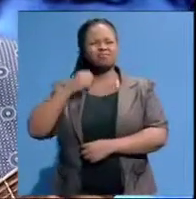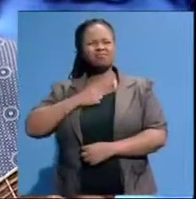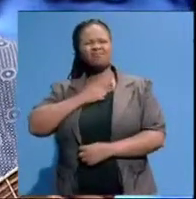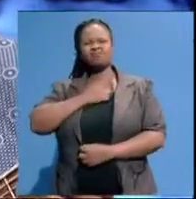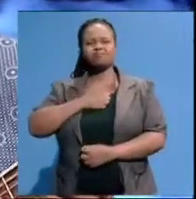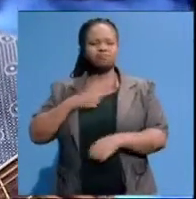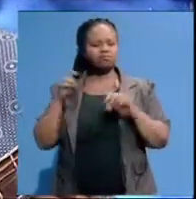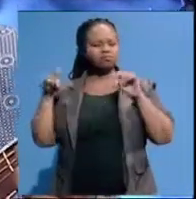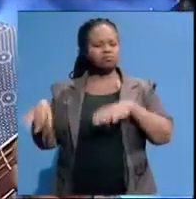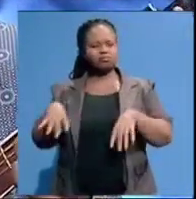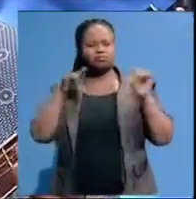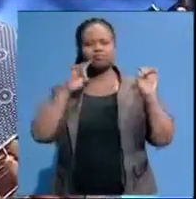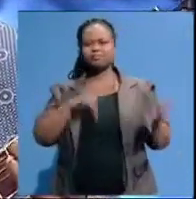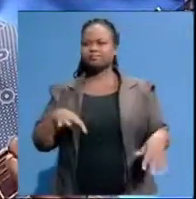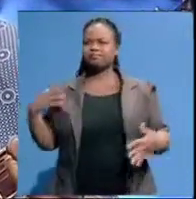okhathazekile